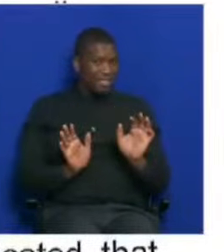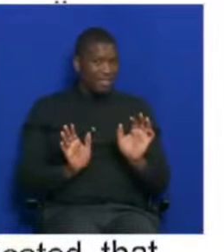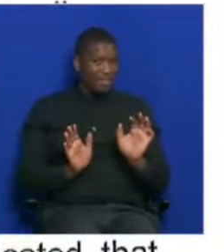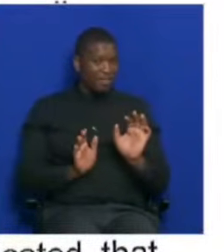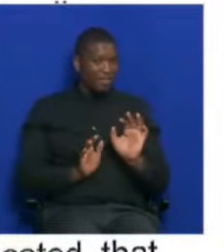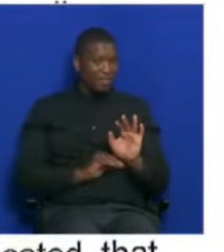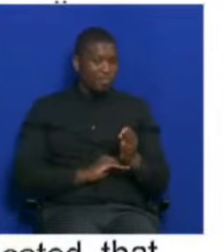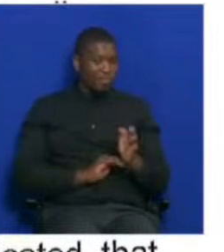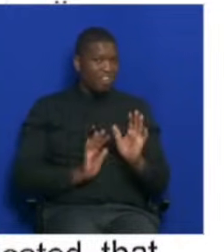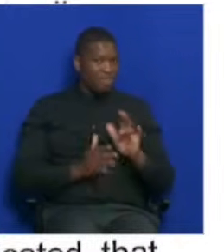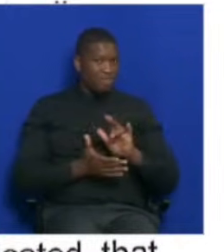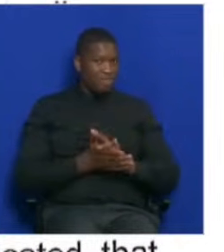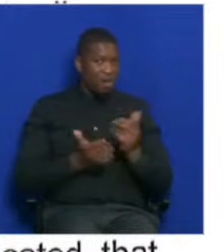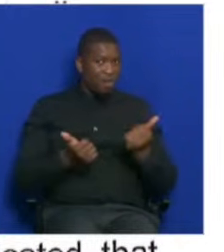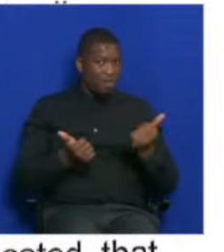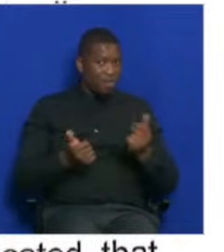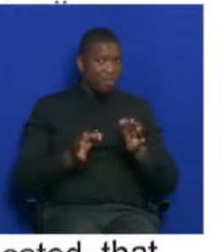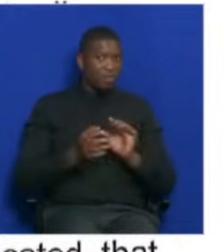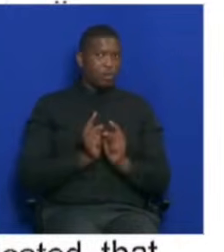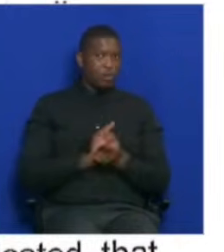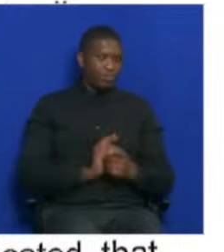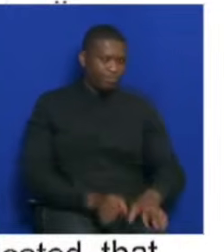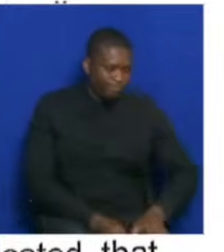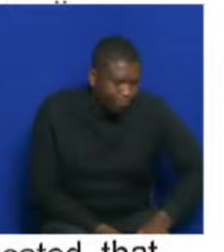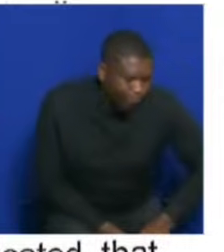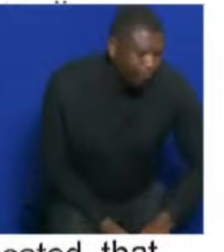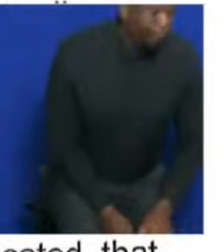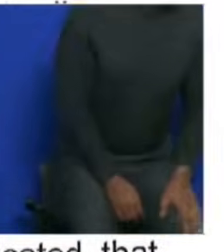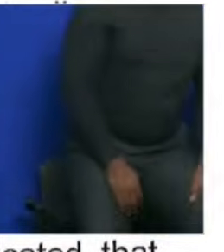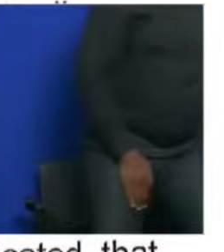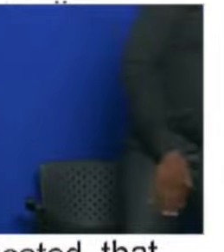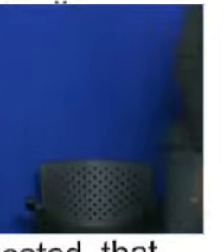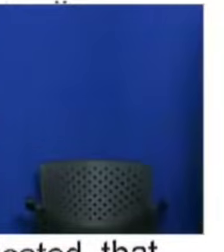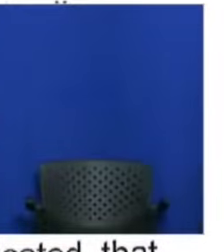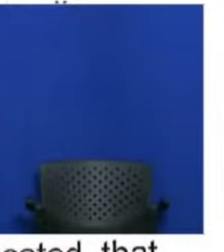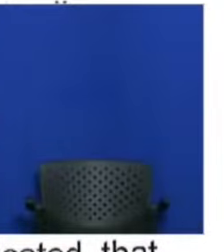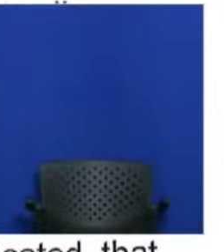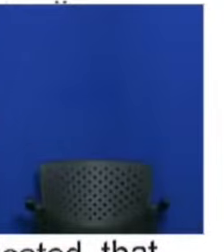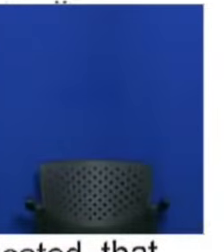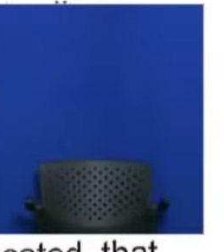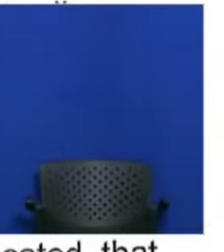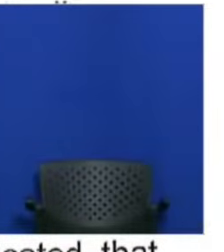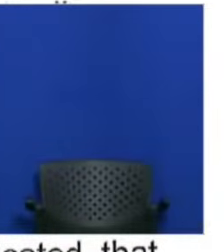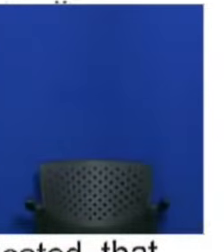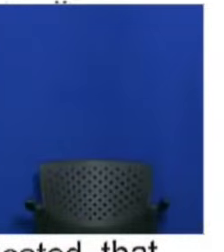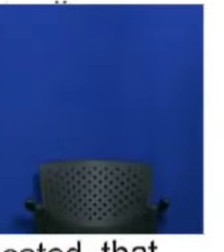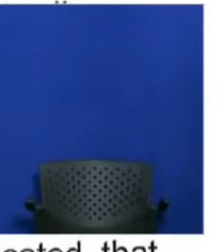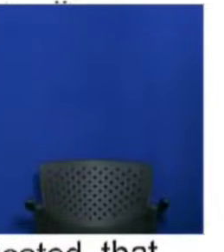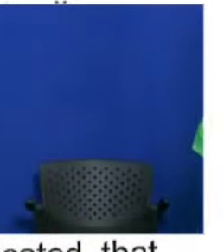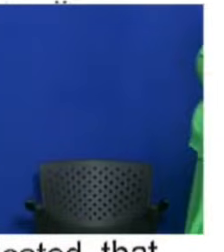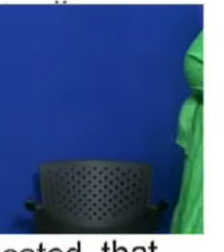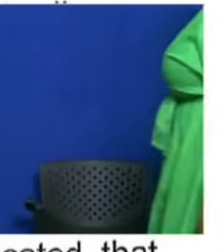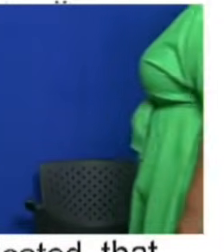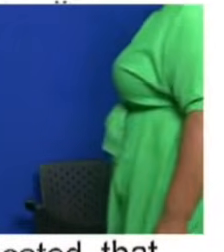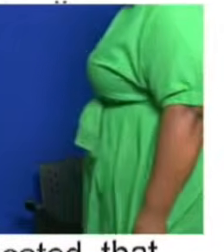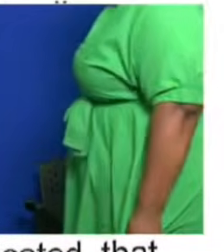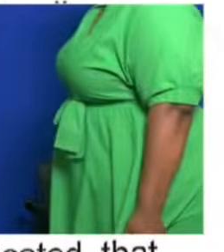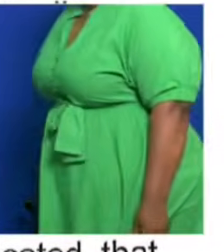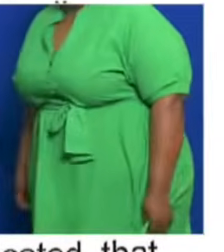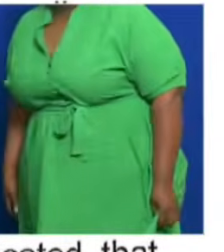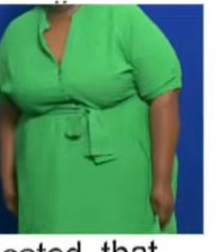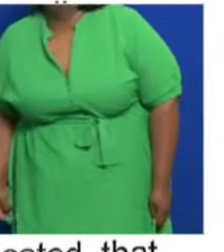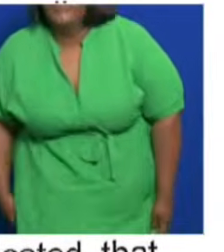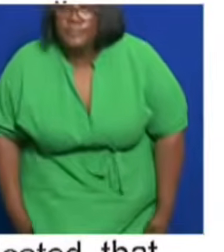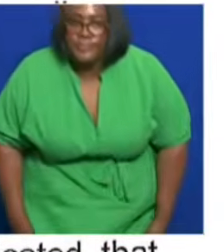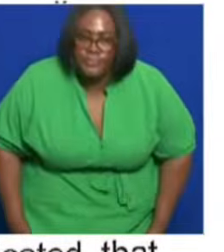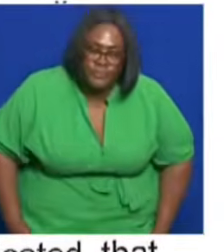authorization? Yes, that's what it's supposed to be, and that's how at least I understood it at the time. But I see that